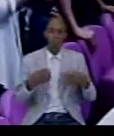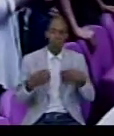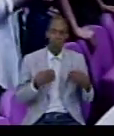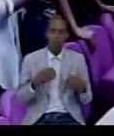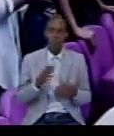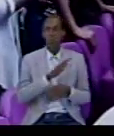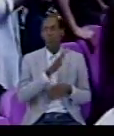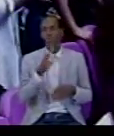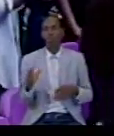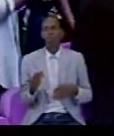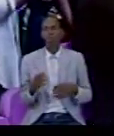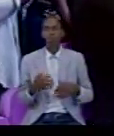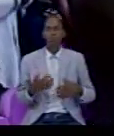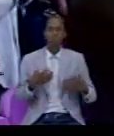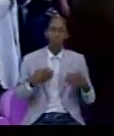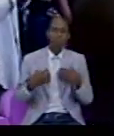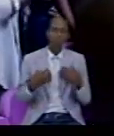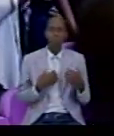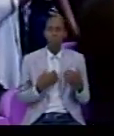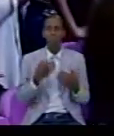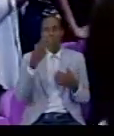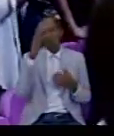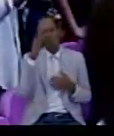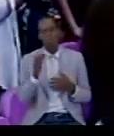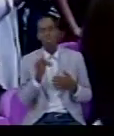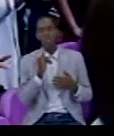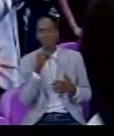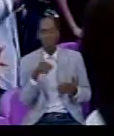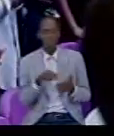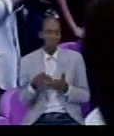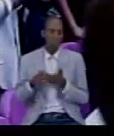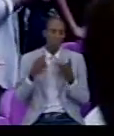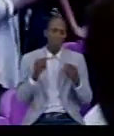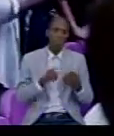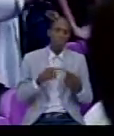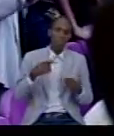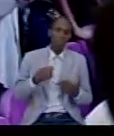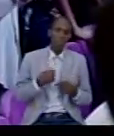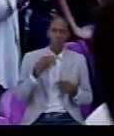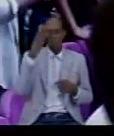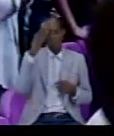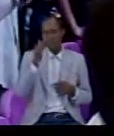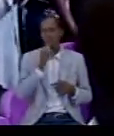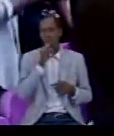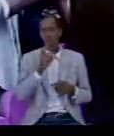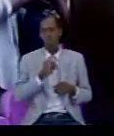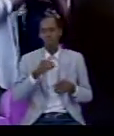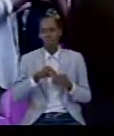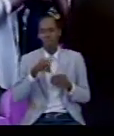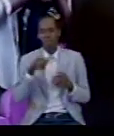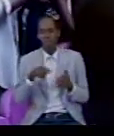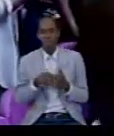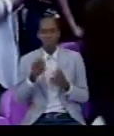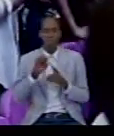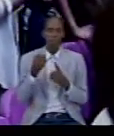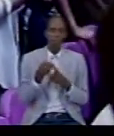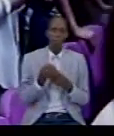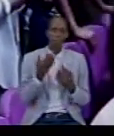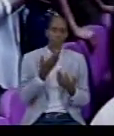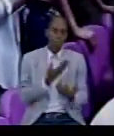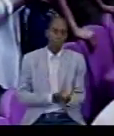never complaining. Why did God bring me to this situation? Morning, noon, and